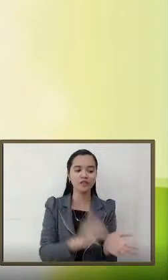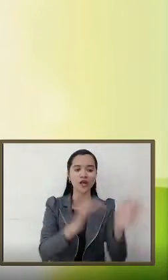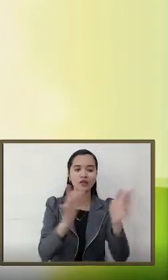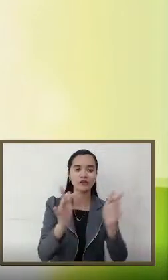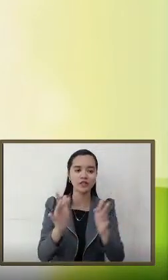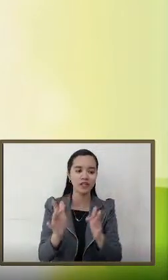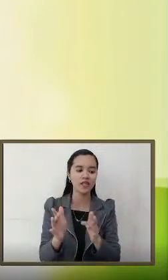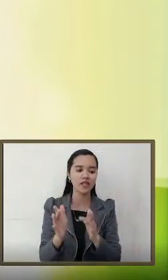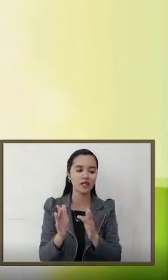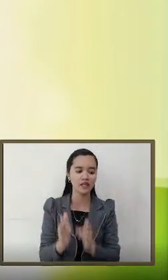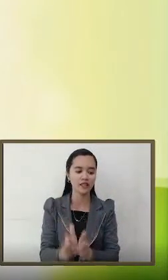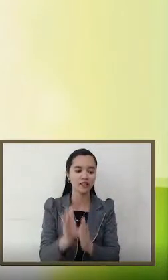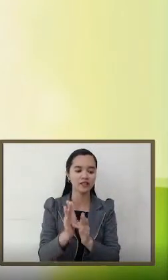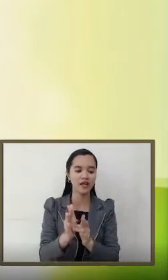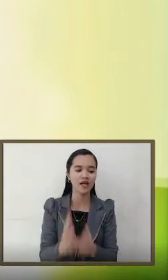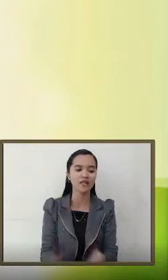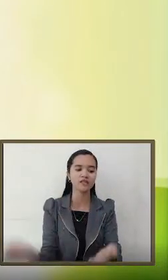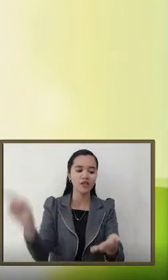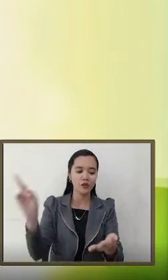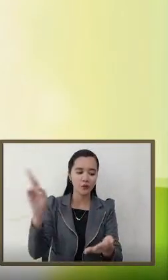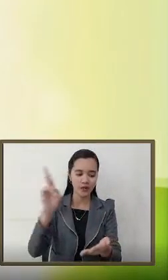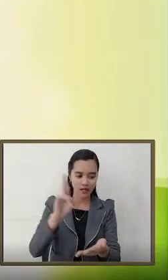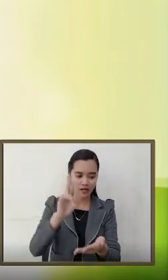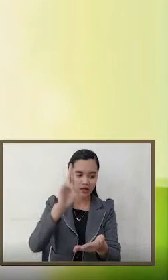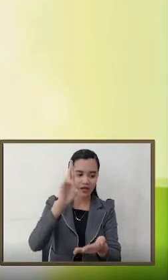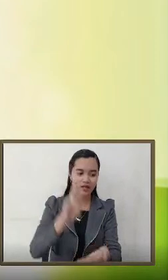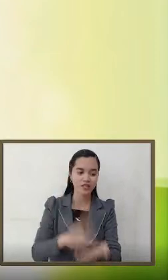grace of Jesus